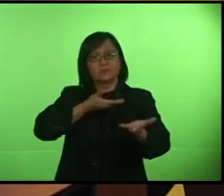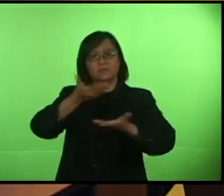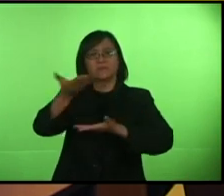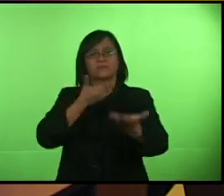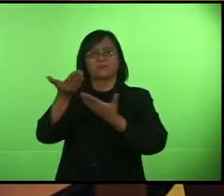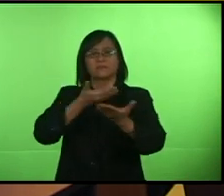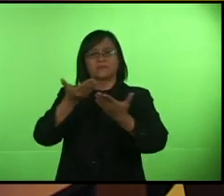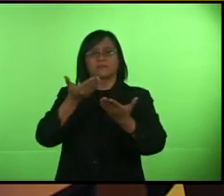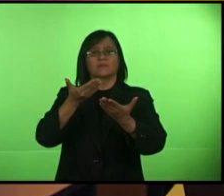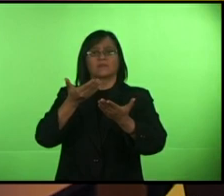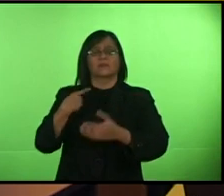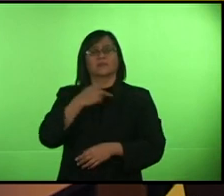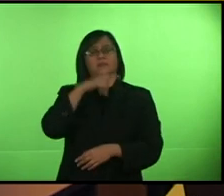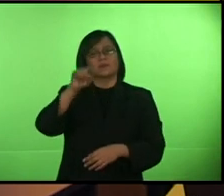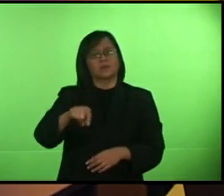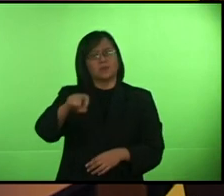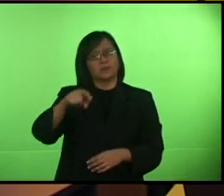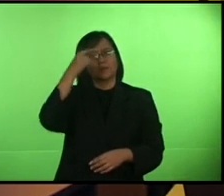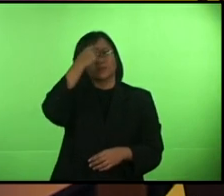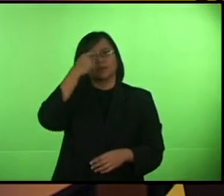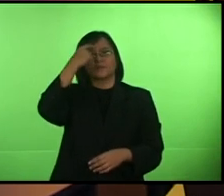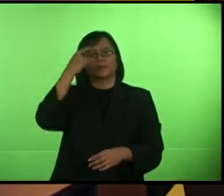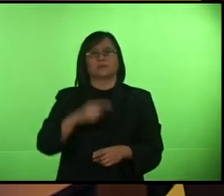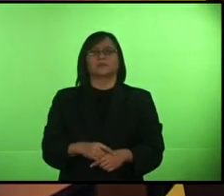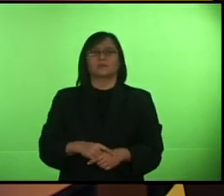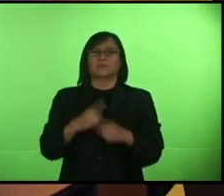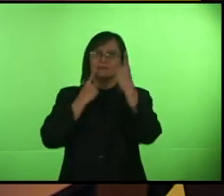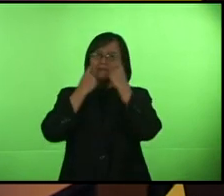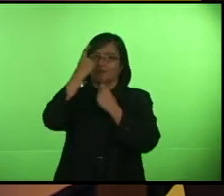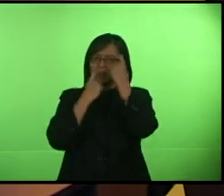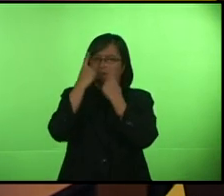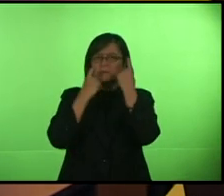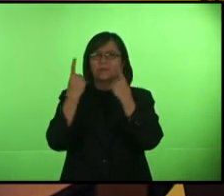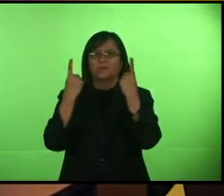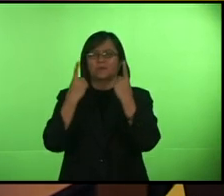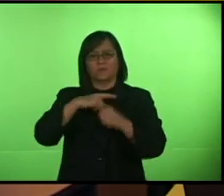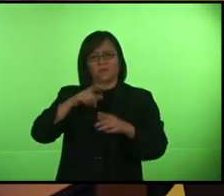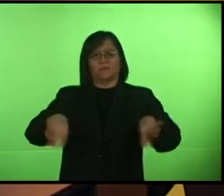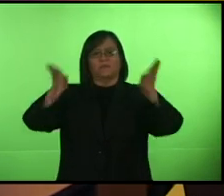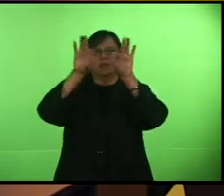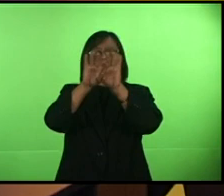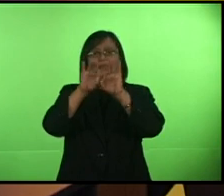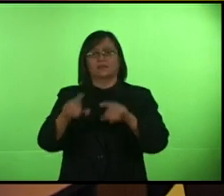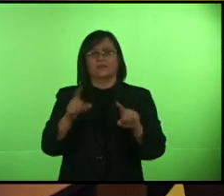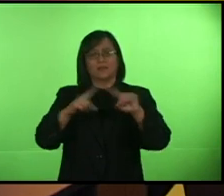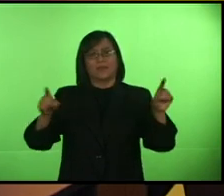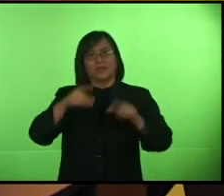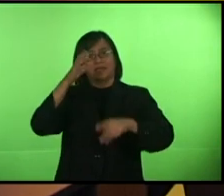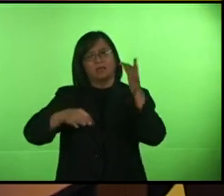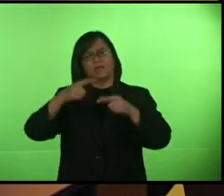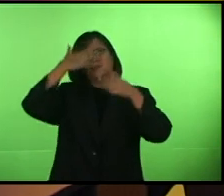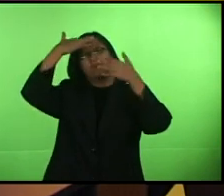interaction, then you have to consider the facial or the gestures as well.